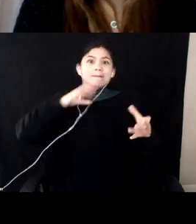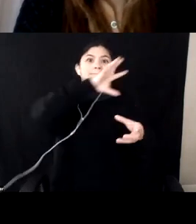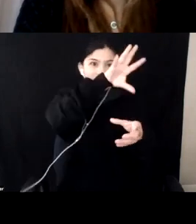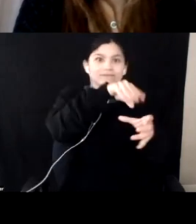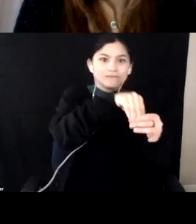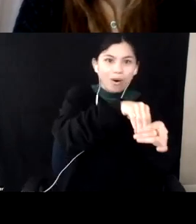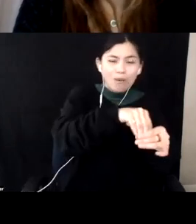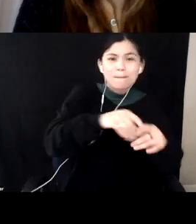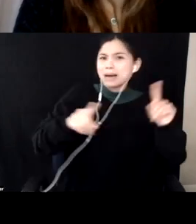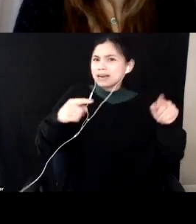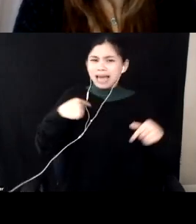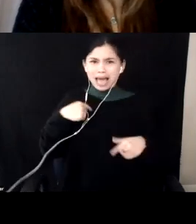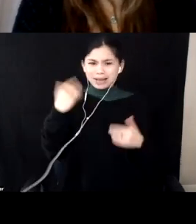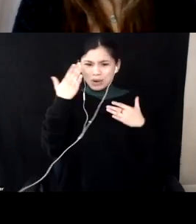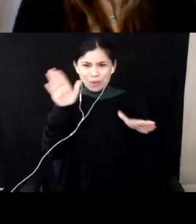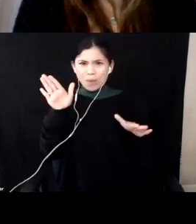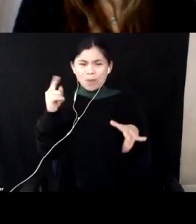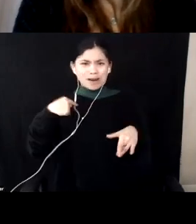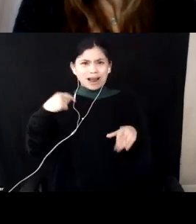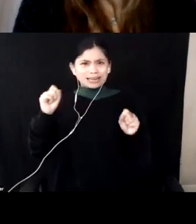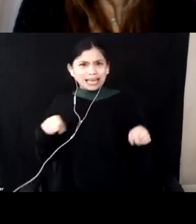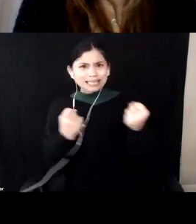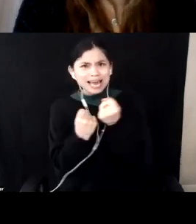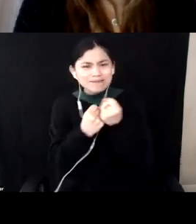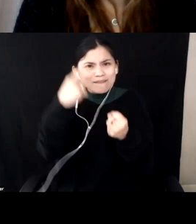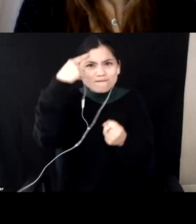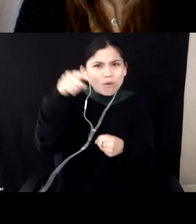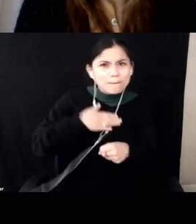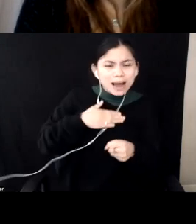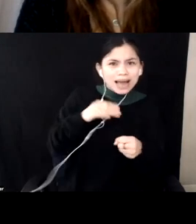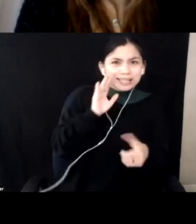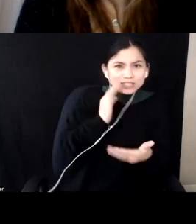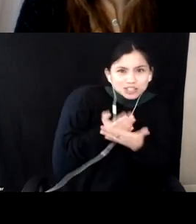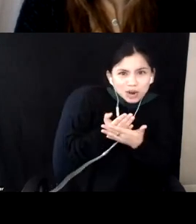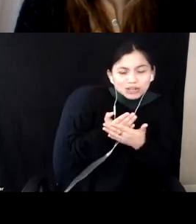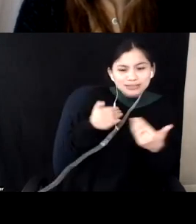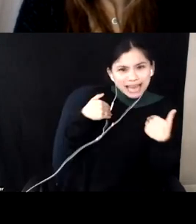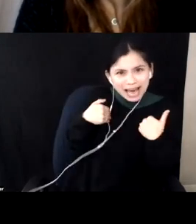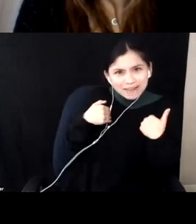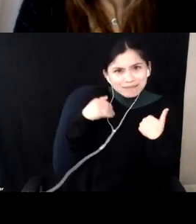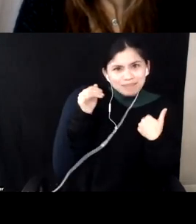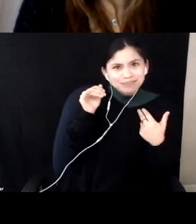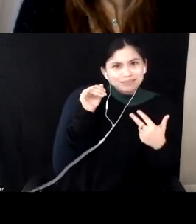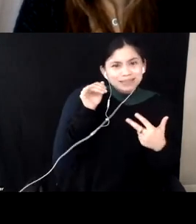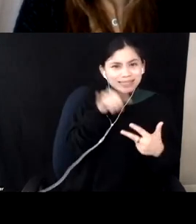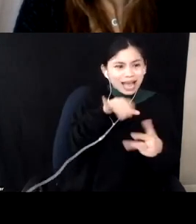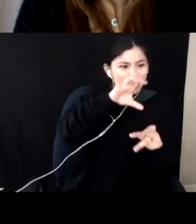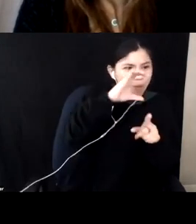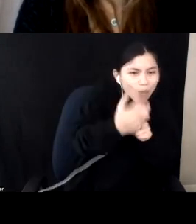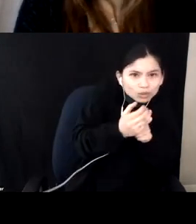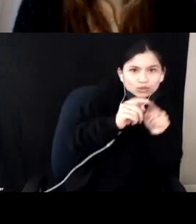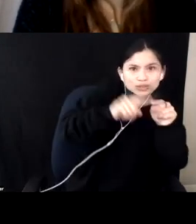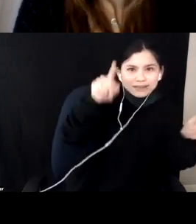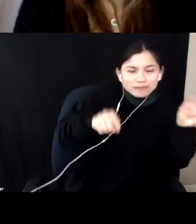did not know that I could advocate for my daughter to have this cultural